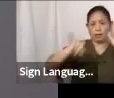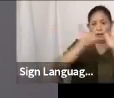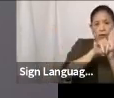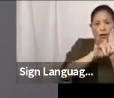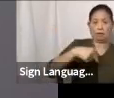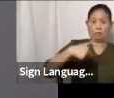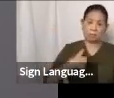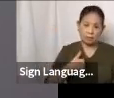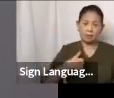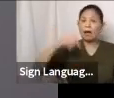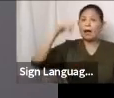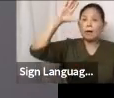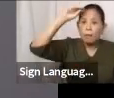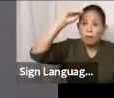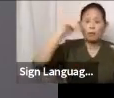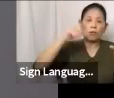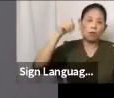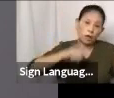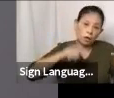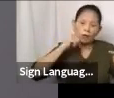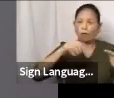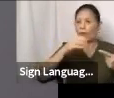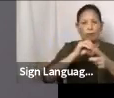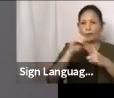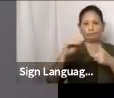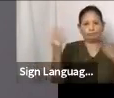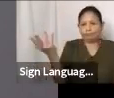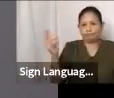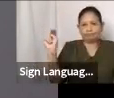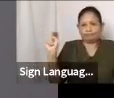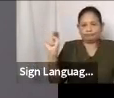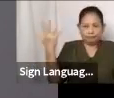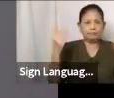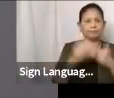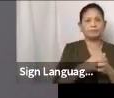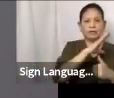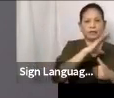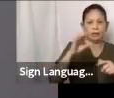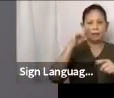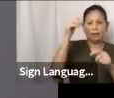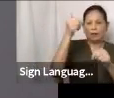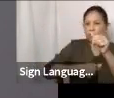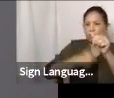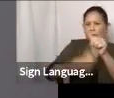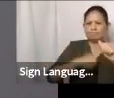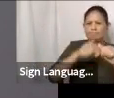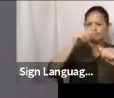neither. Sexual orientation refers to each person's capacity